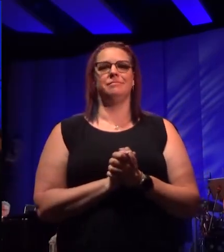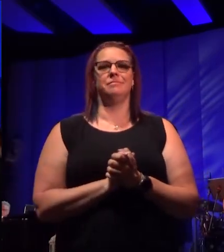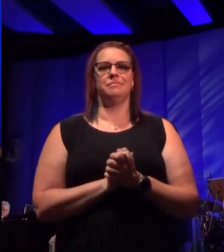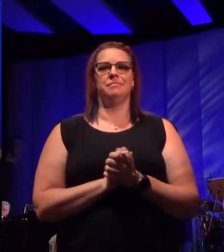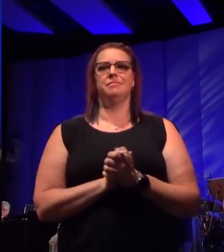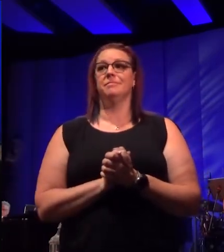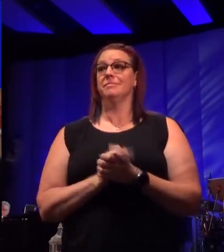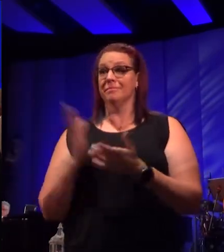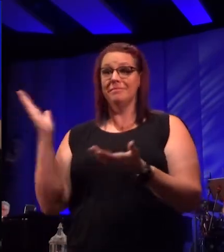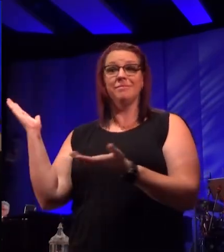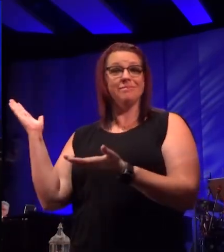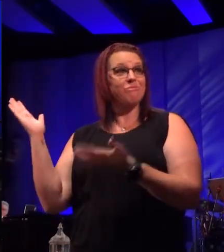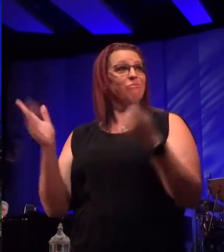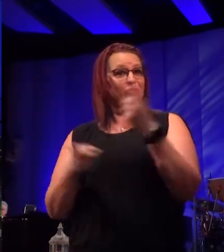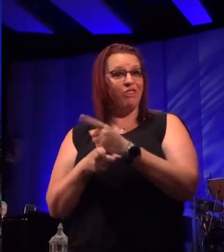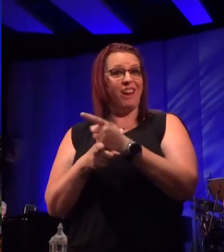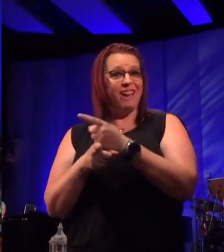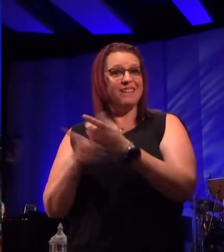Right?